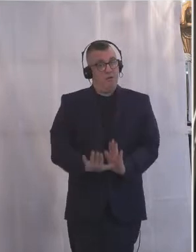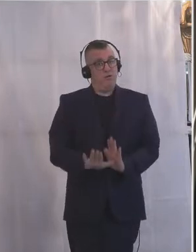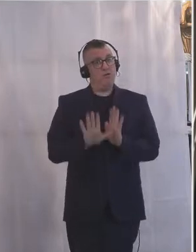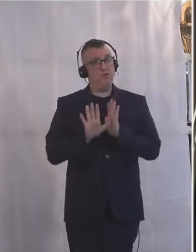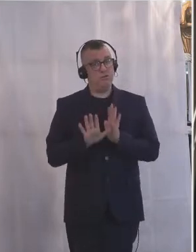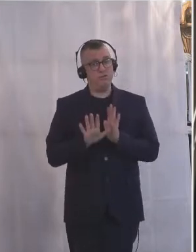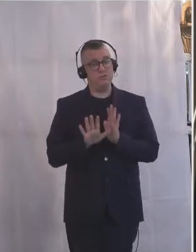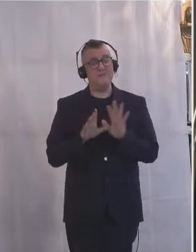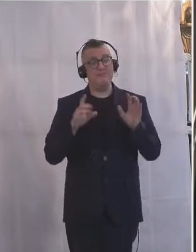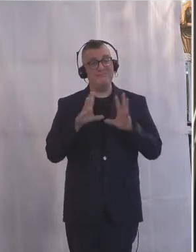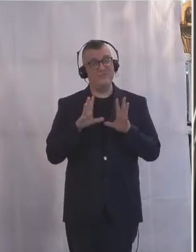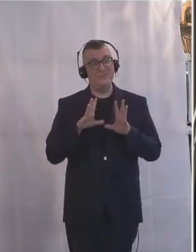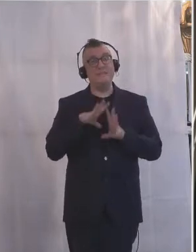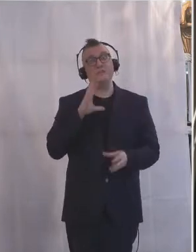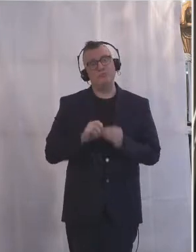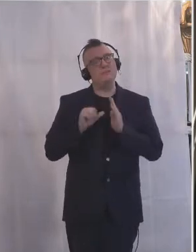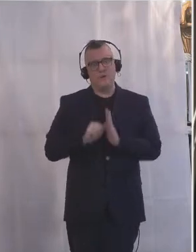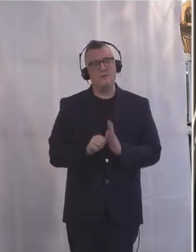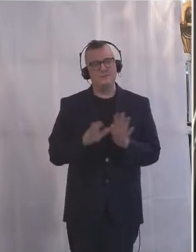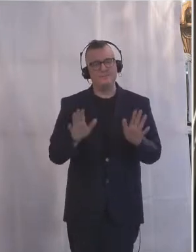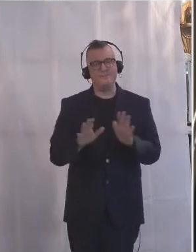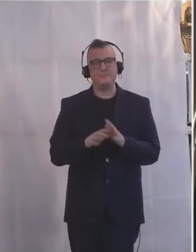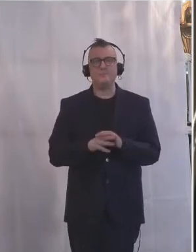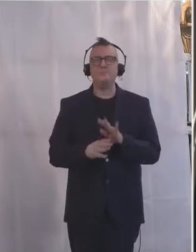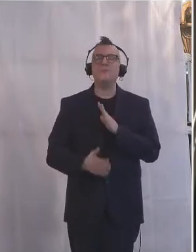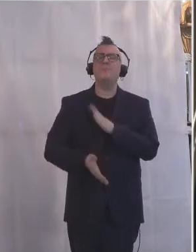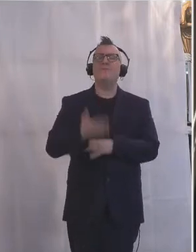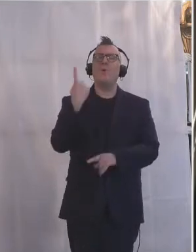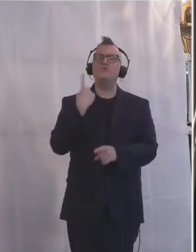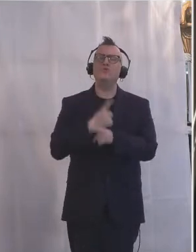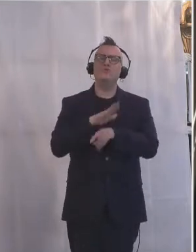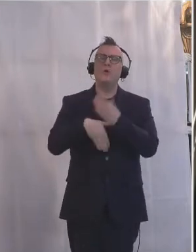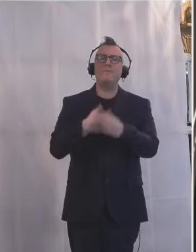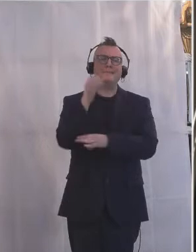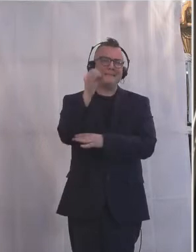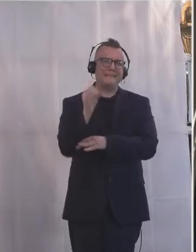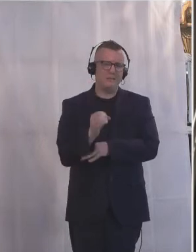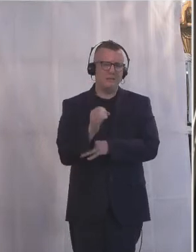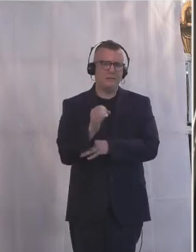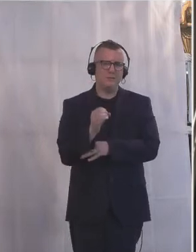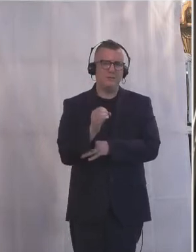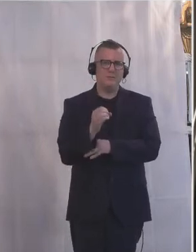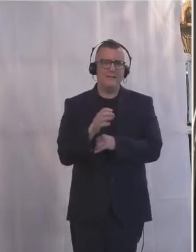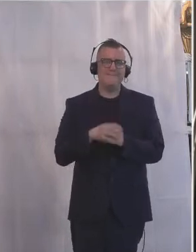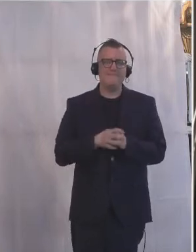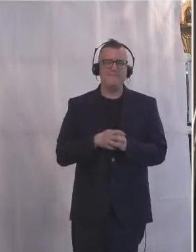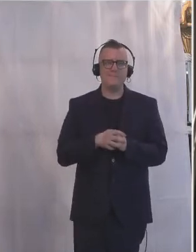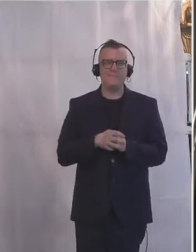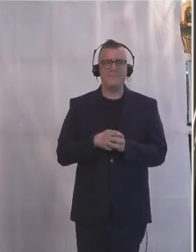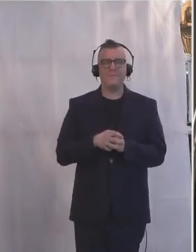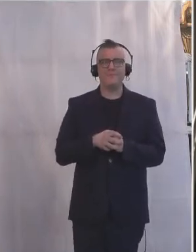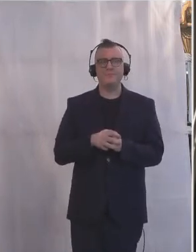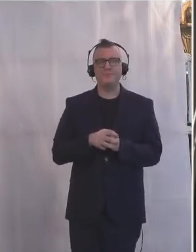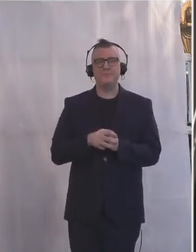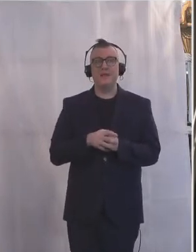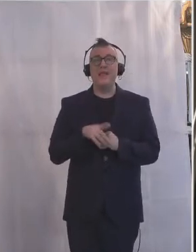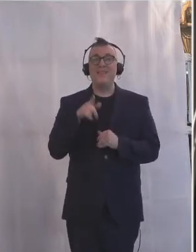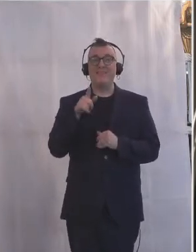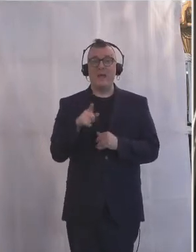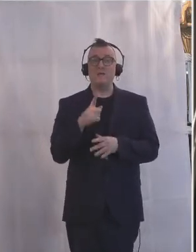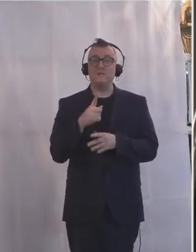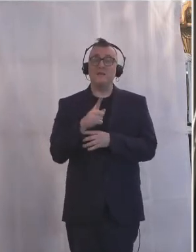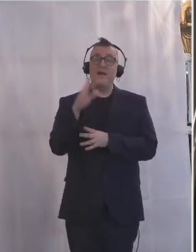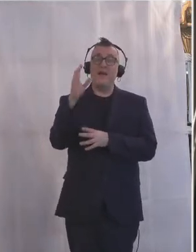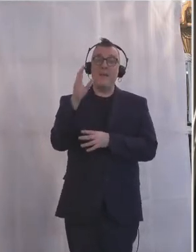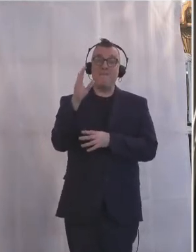would sum it up. We talked earlier about percentages-wise. That would have been the percentage for females getting their first round of